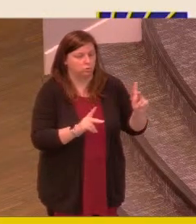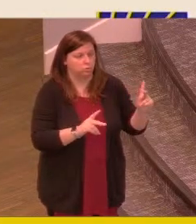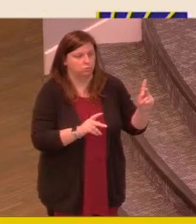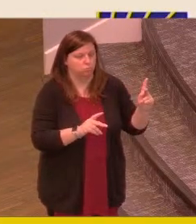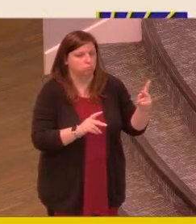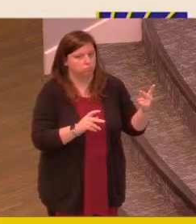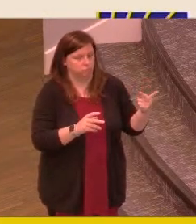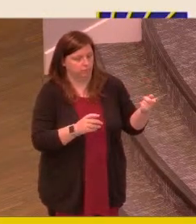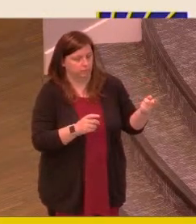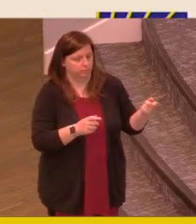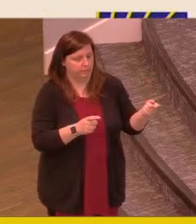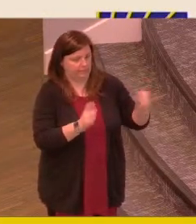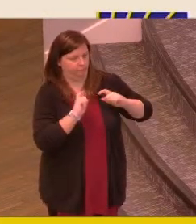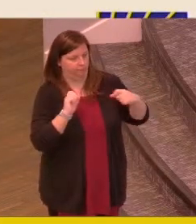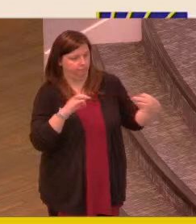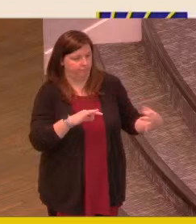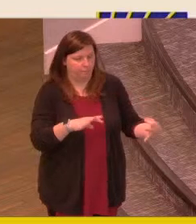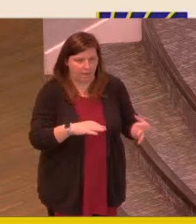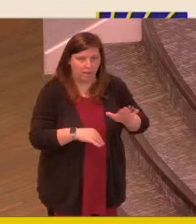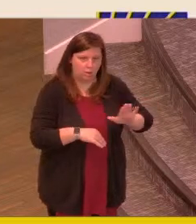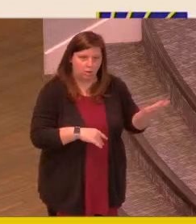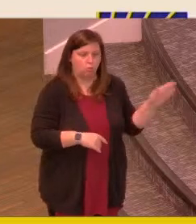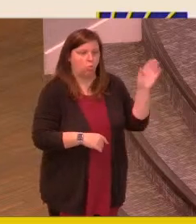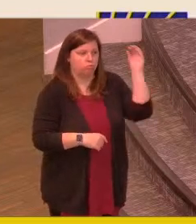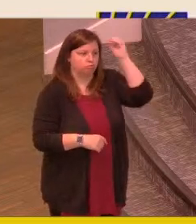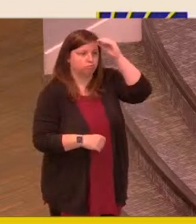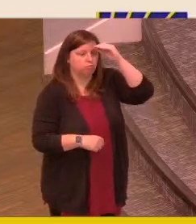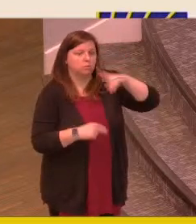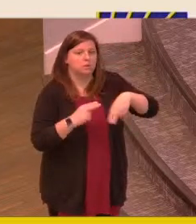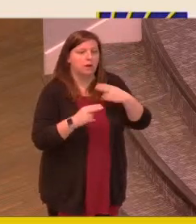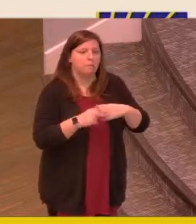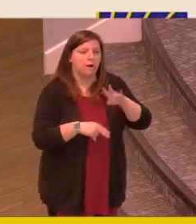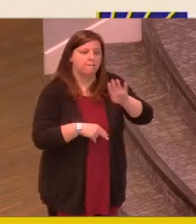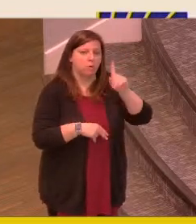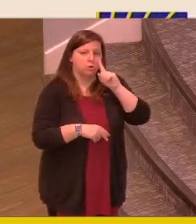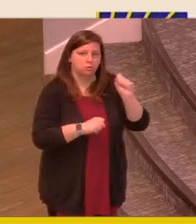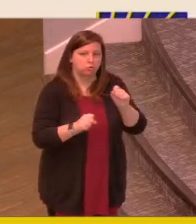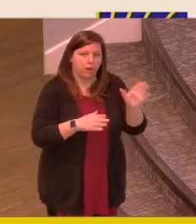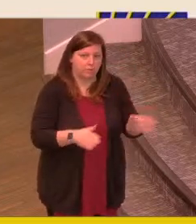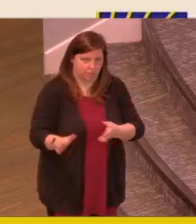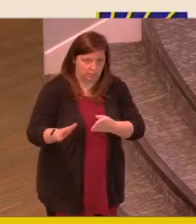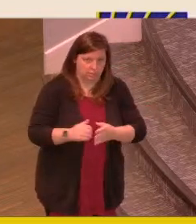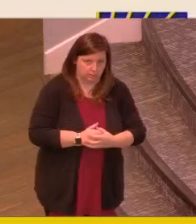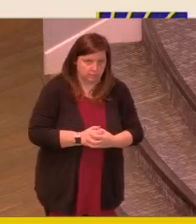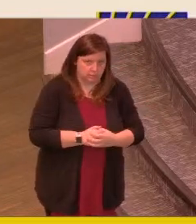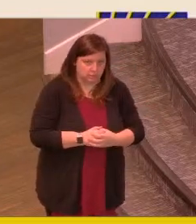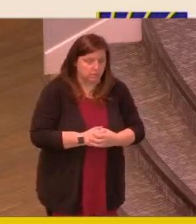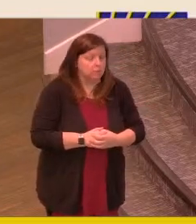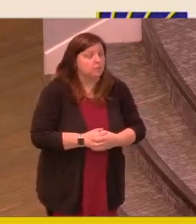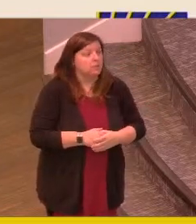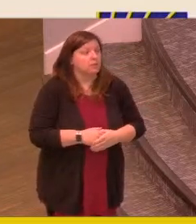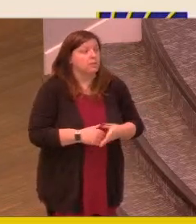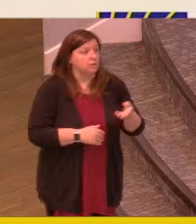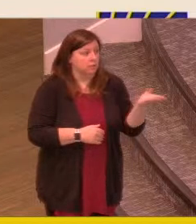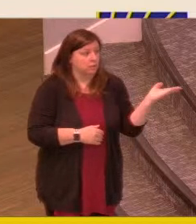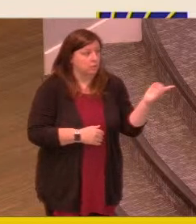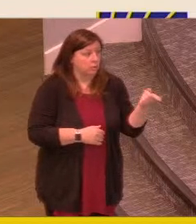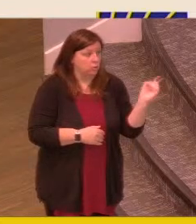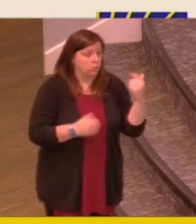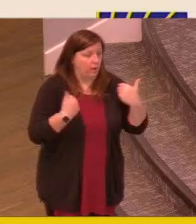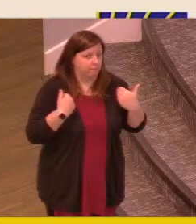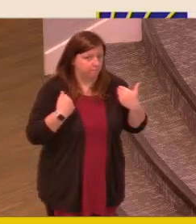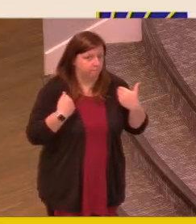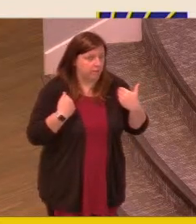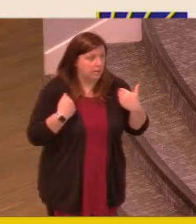some feedback and thoughts as it relates to the 4 strategies. And on your desk, there is